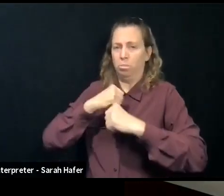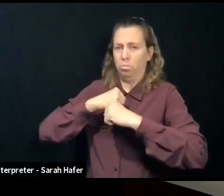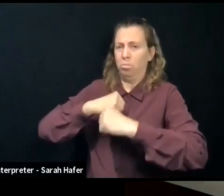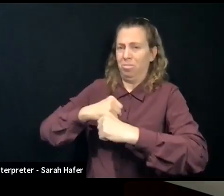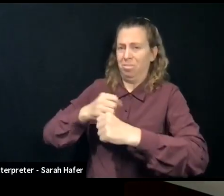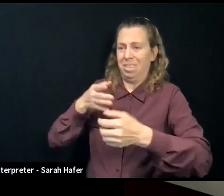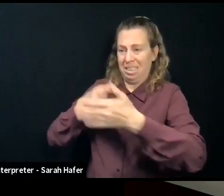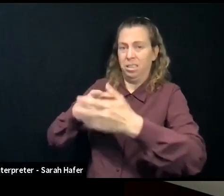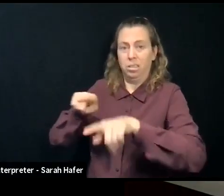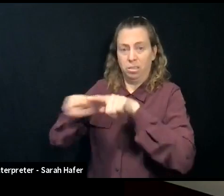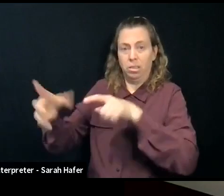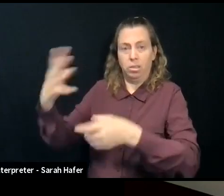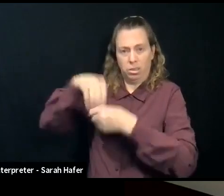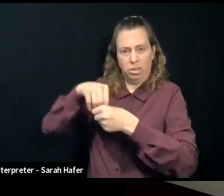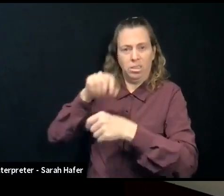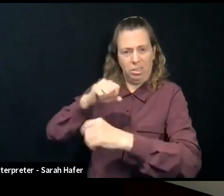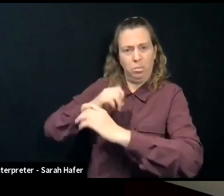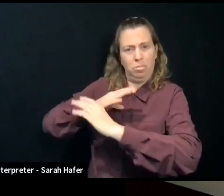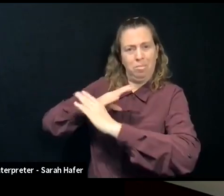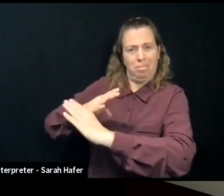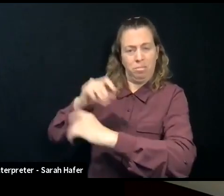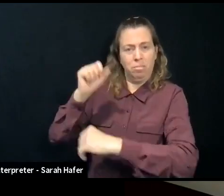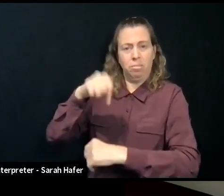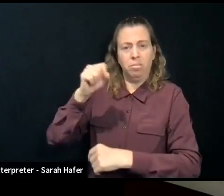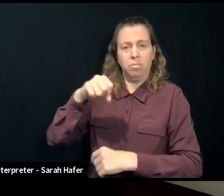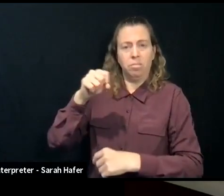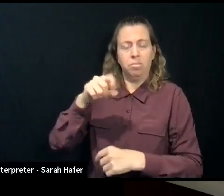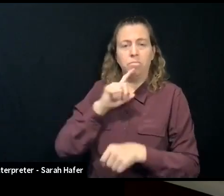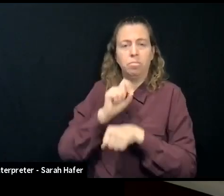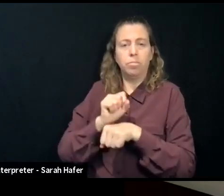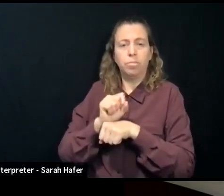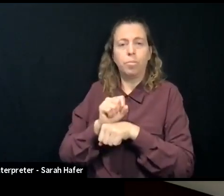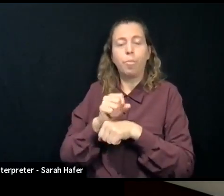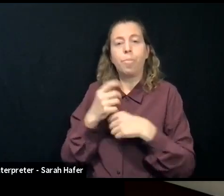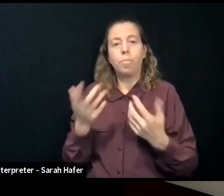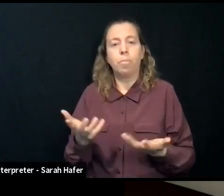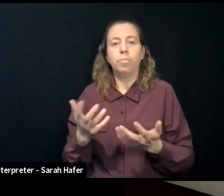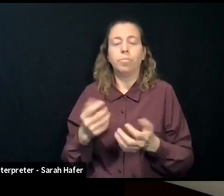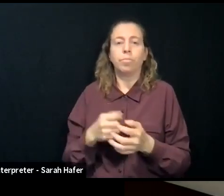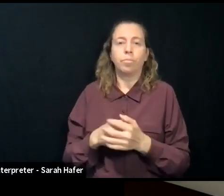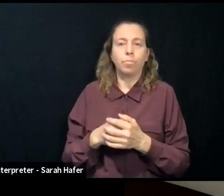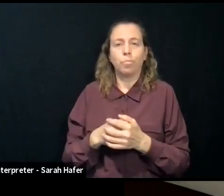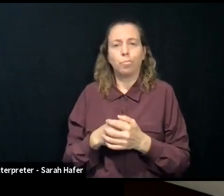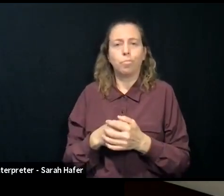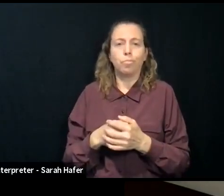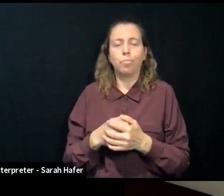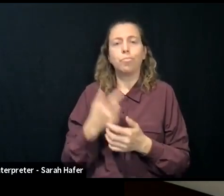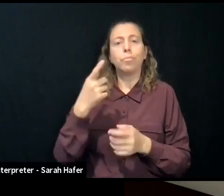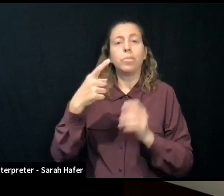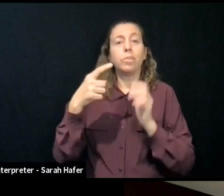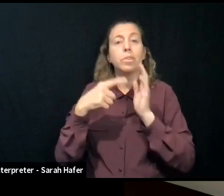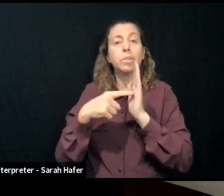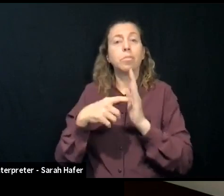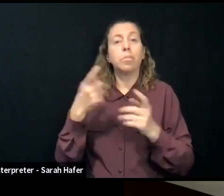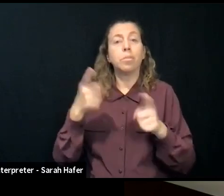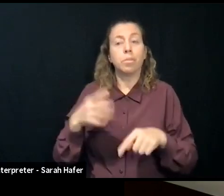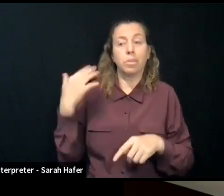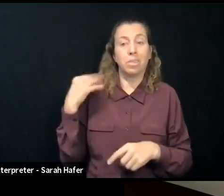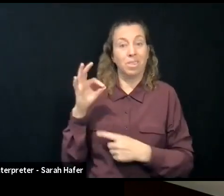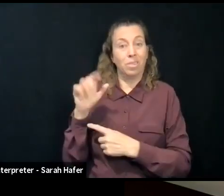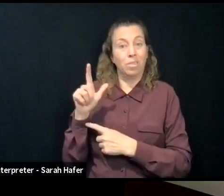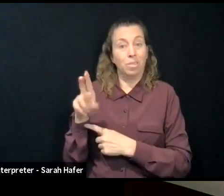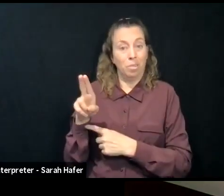variants. None of these variants are, in the way that influenza variants are avoiding the